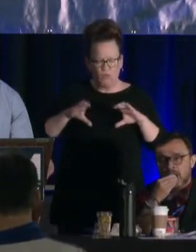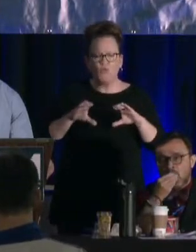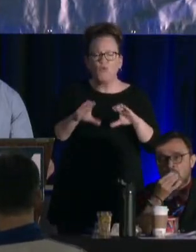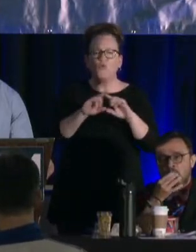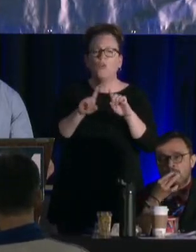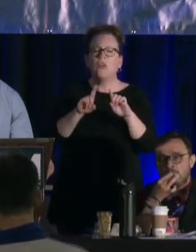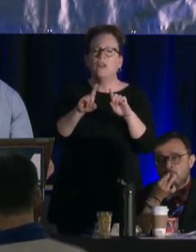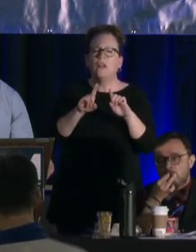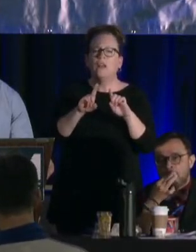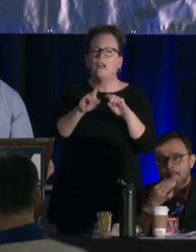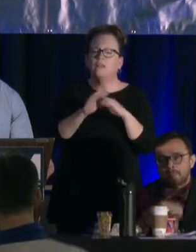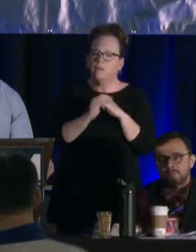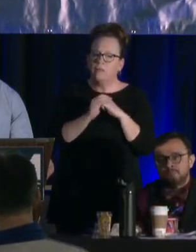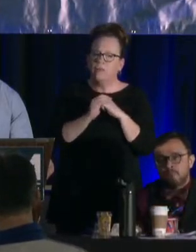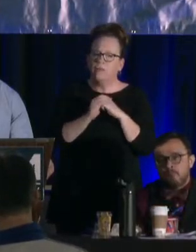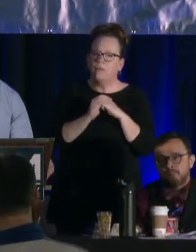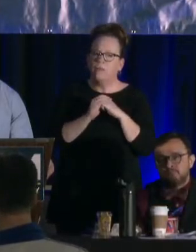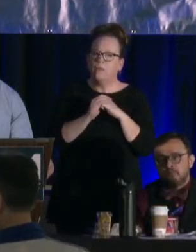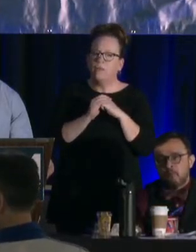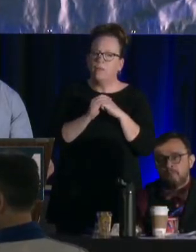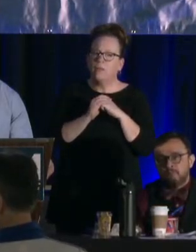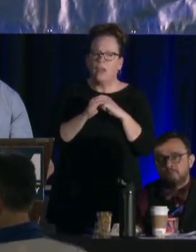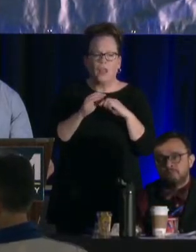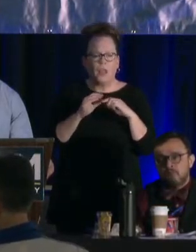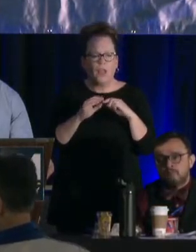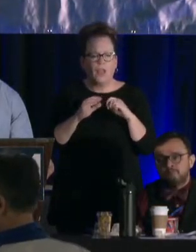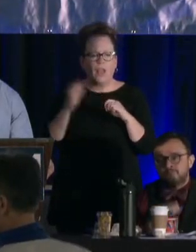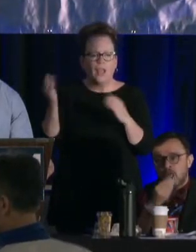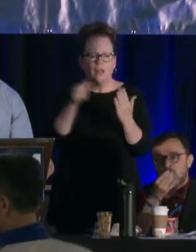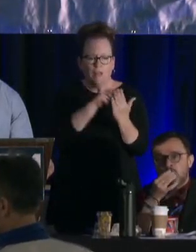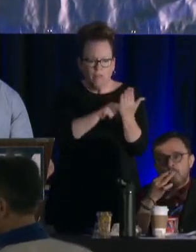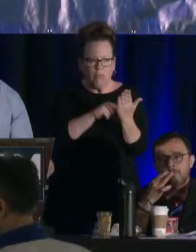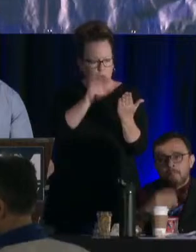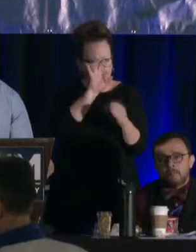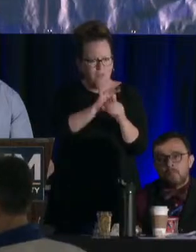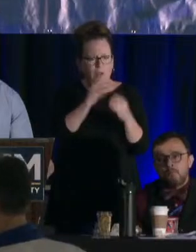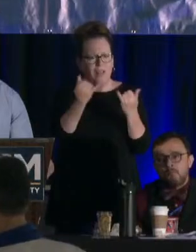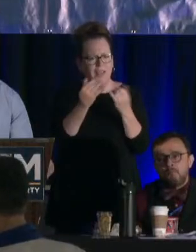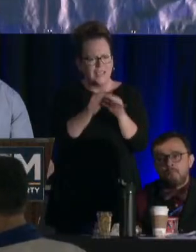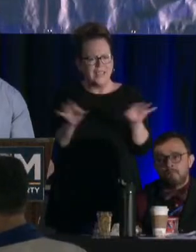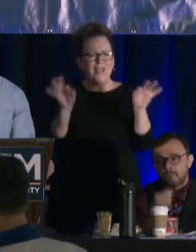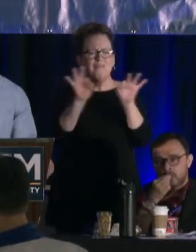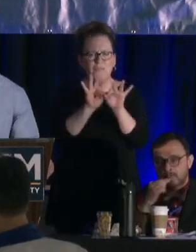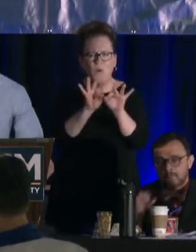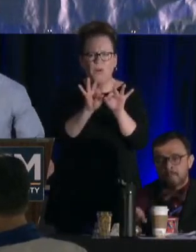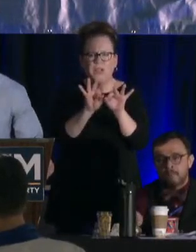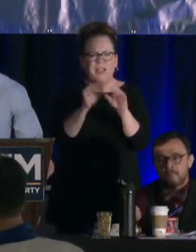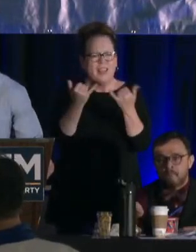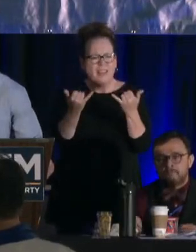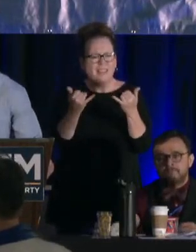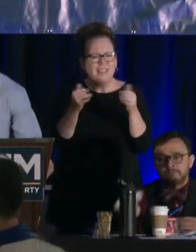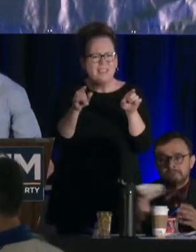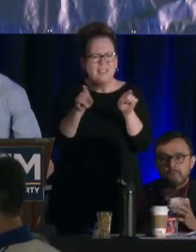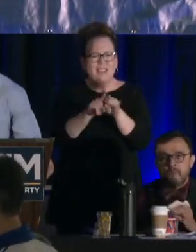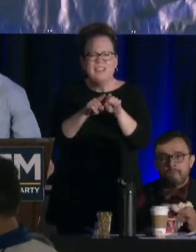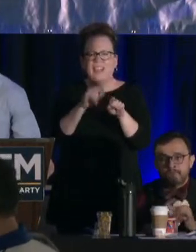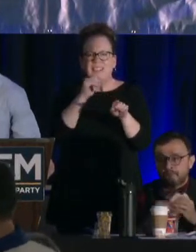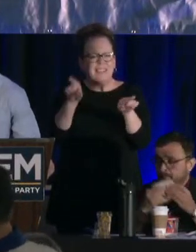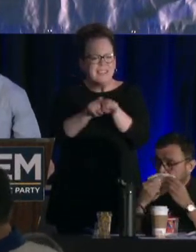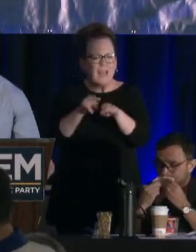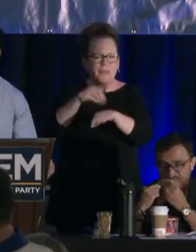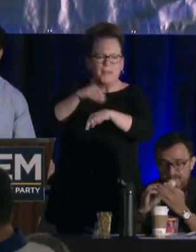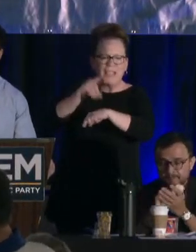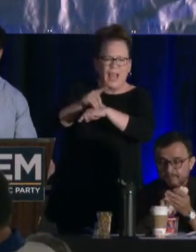in bringing these bills towards us so that we can vote on them, this is something really important. Have you ever been into a McDonald's or a Target and